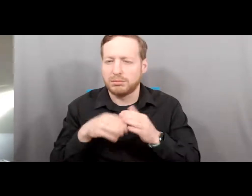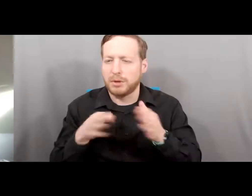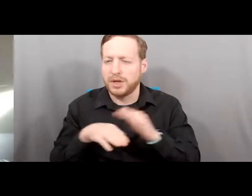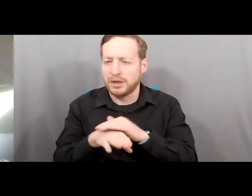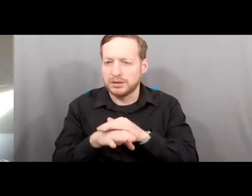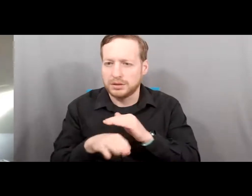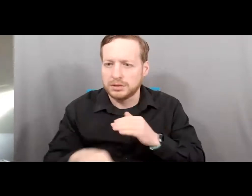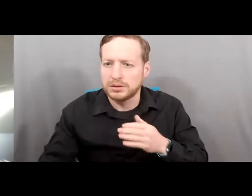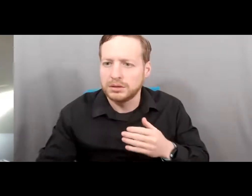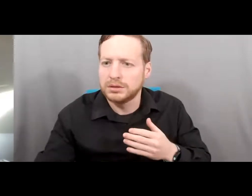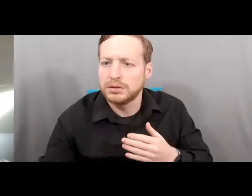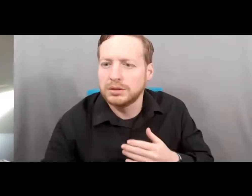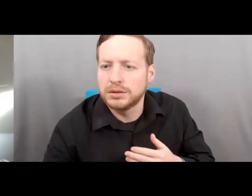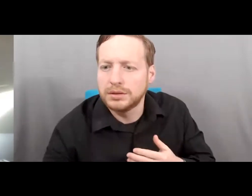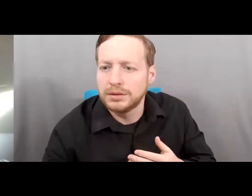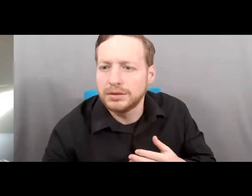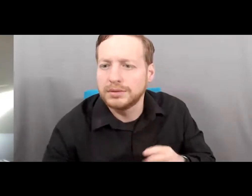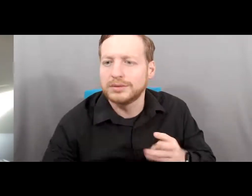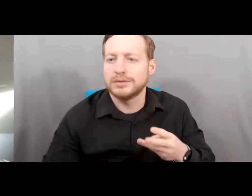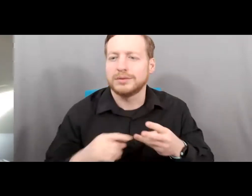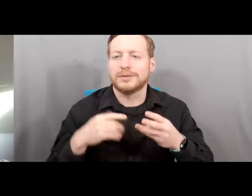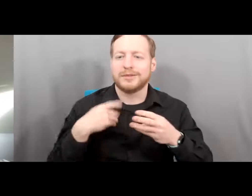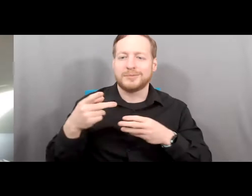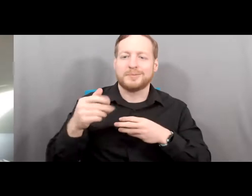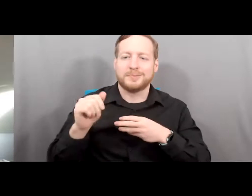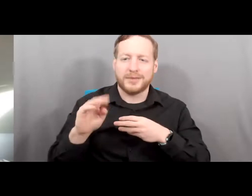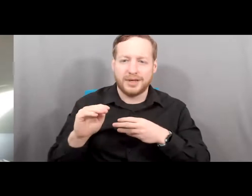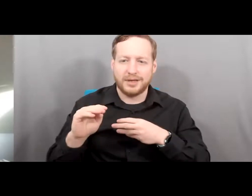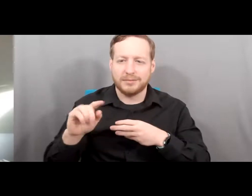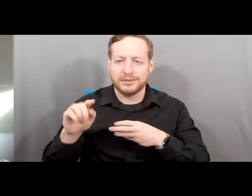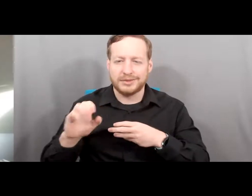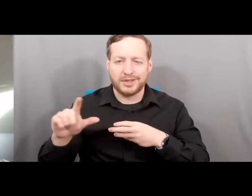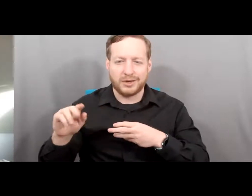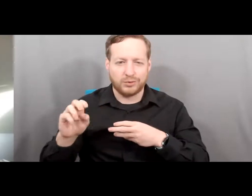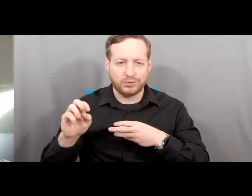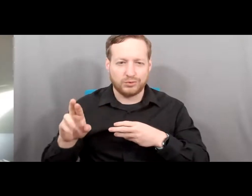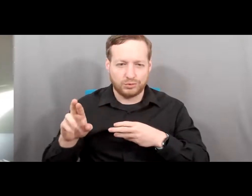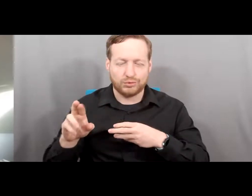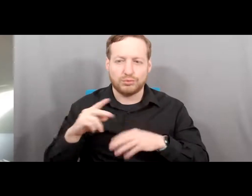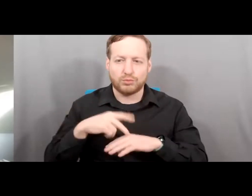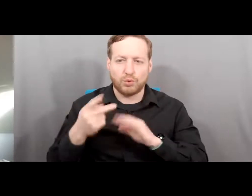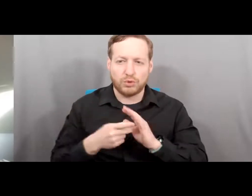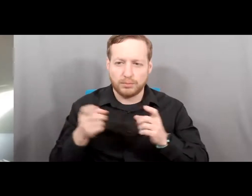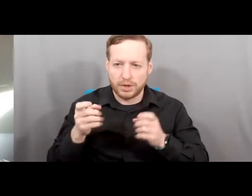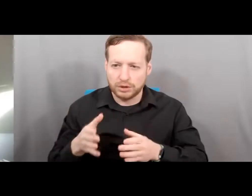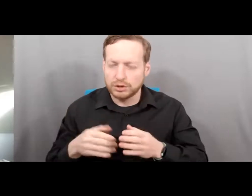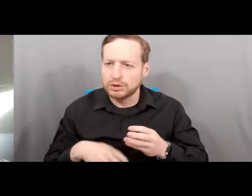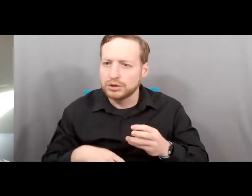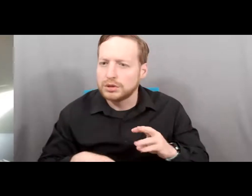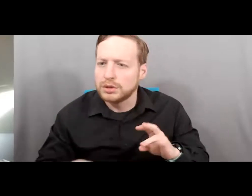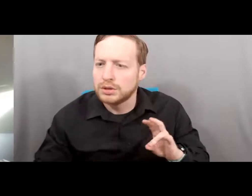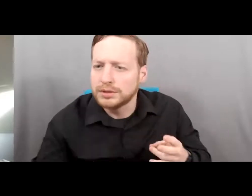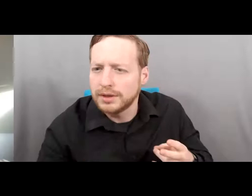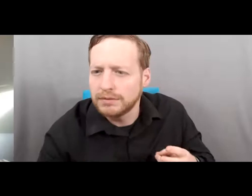Ernest for general access. Pam Zellner,